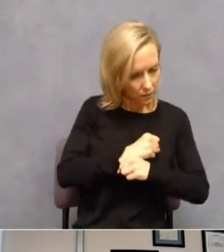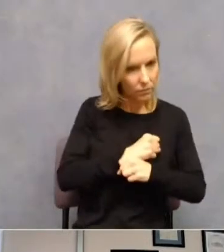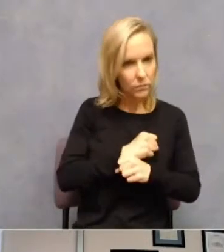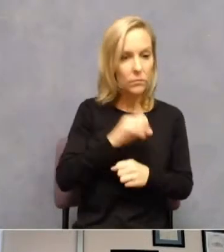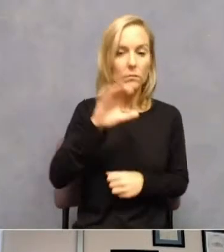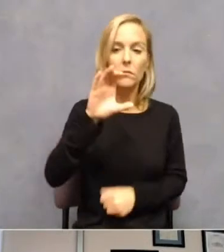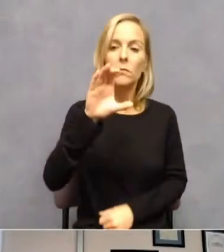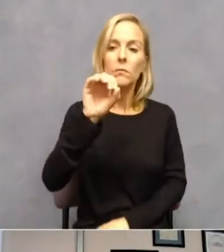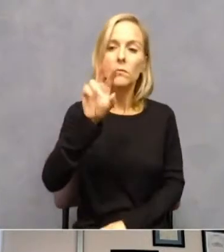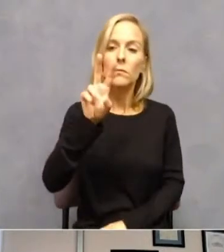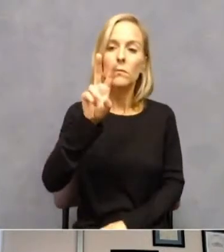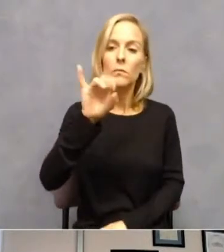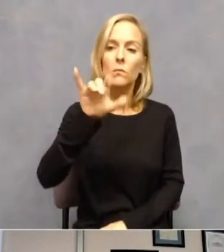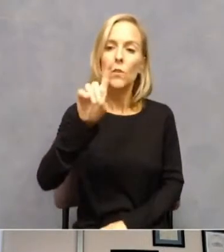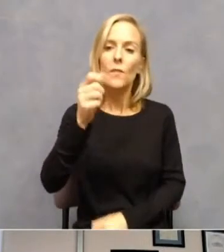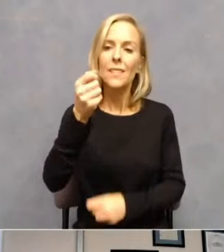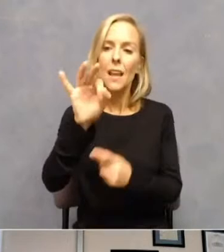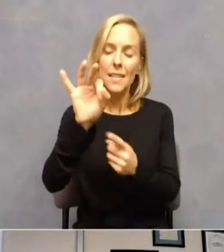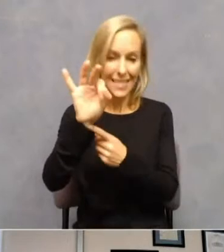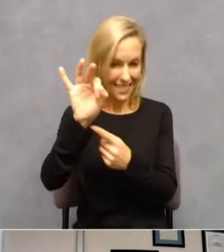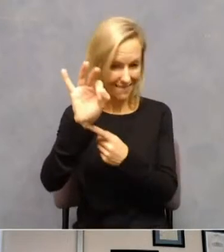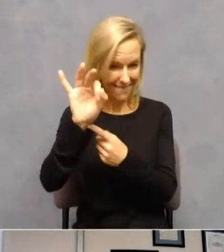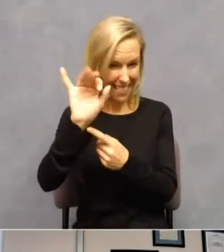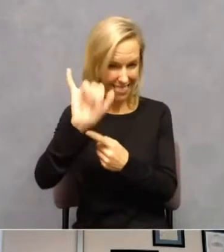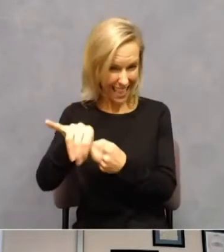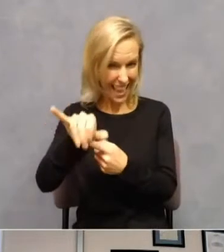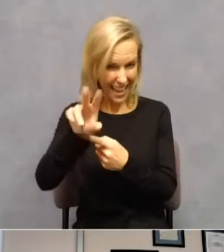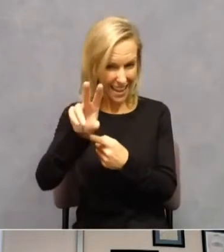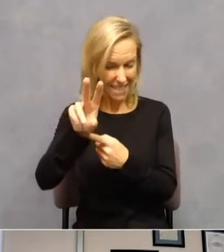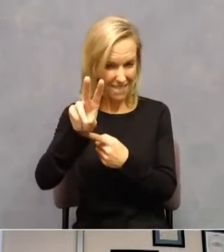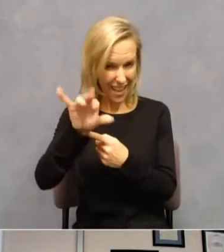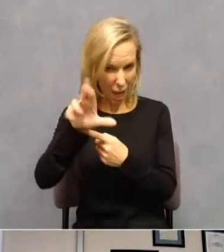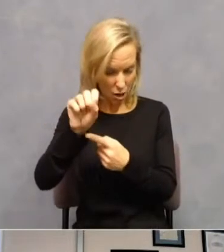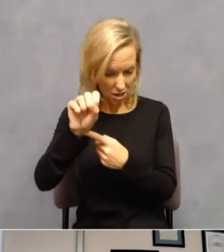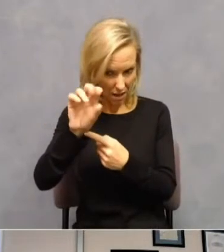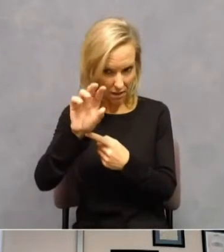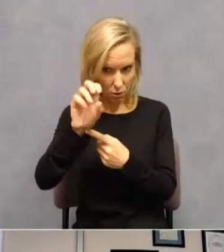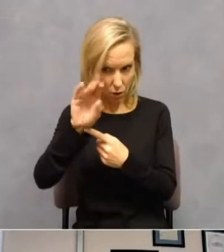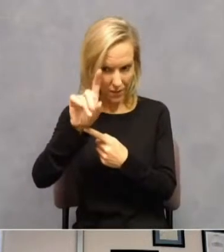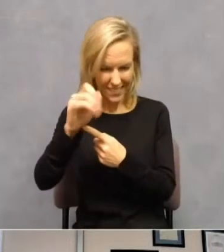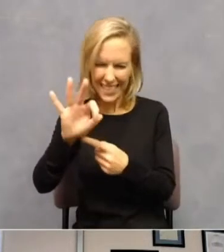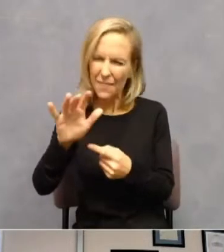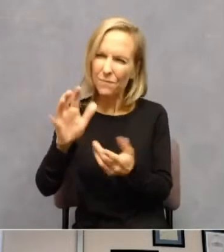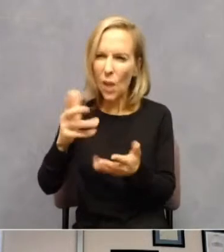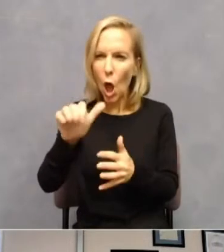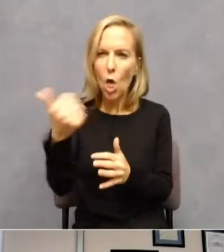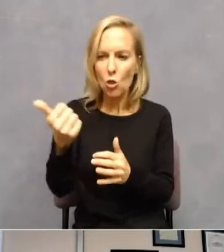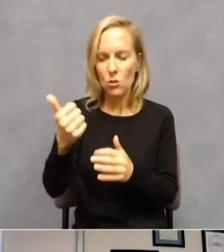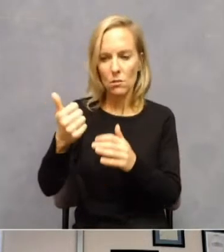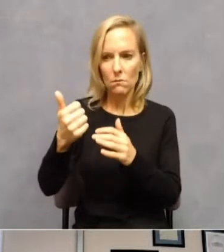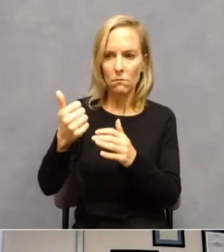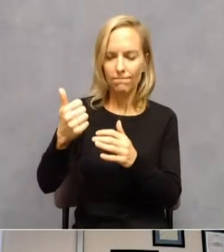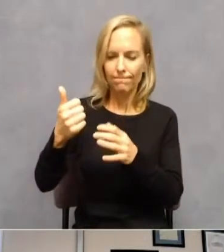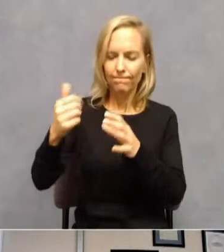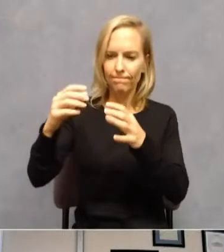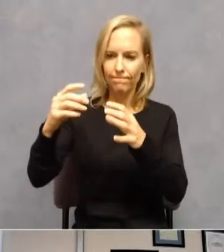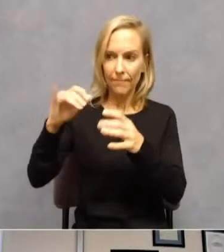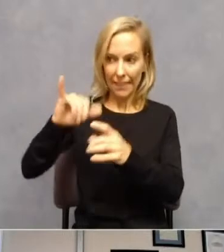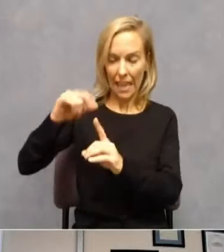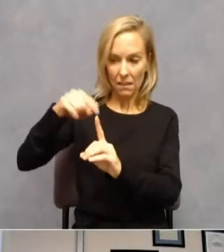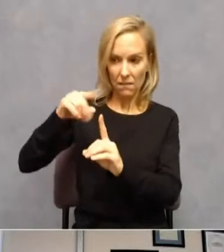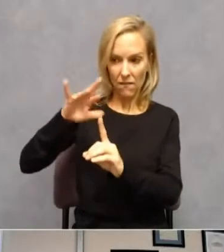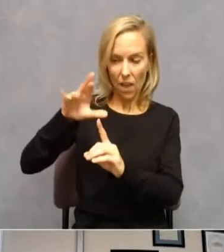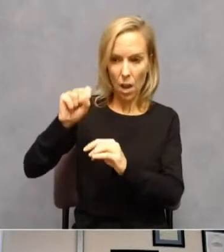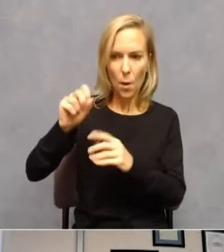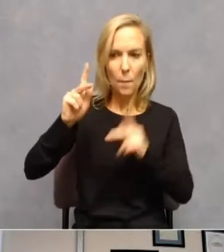COVID-19 has this kind of other, I don't know what to call it, this other aspect to it where people can